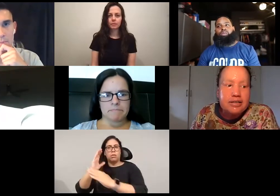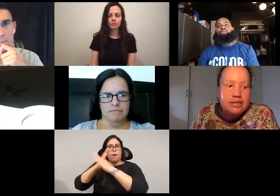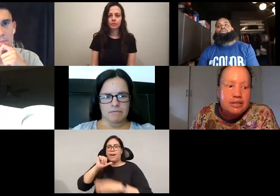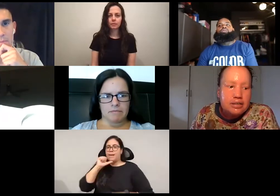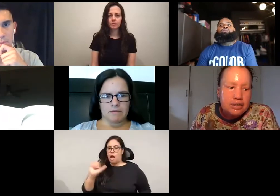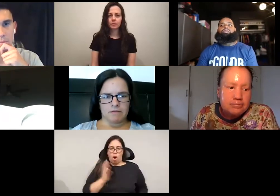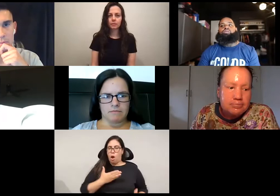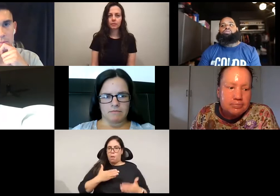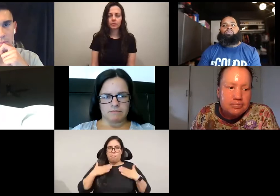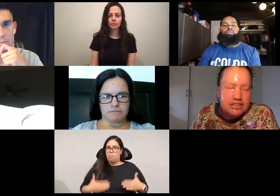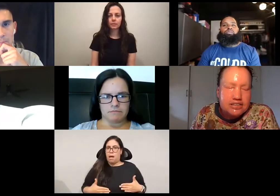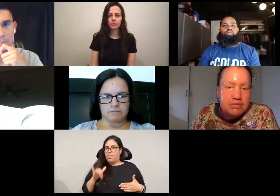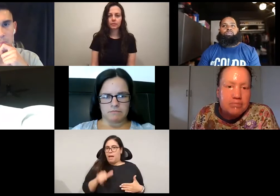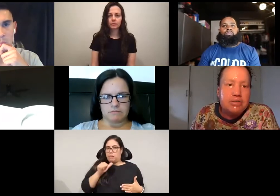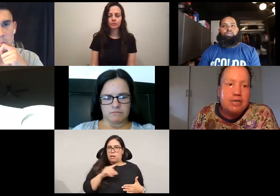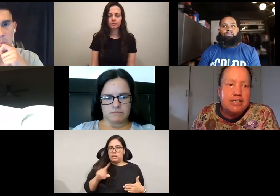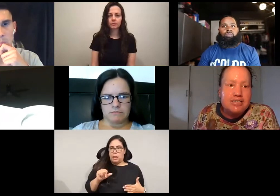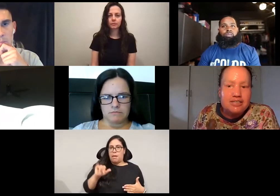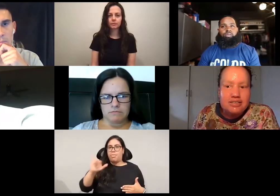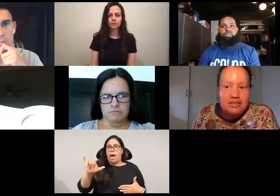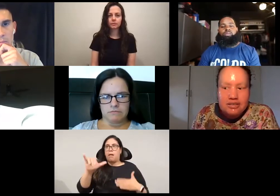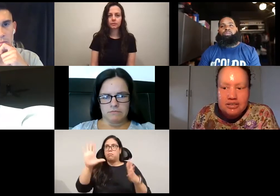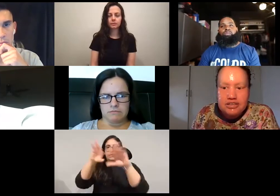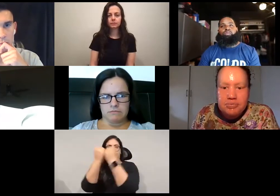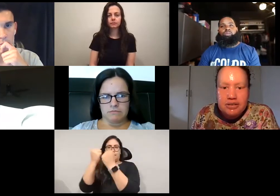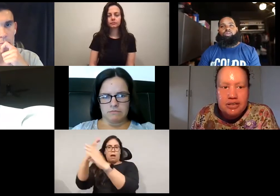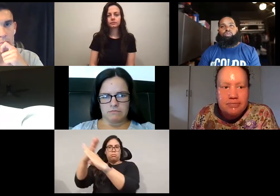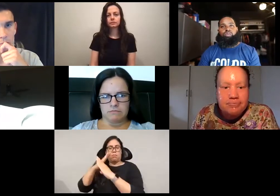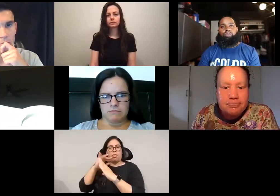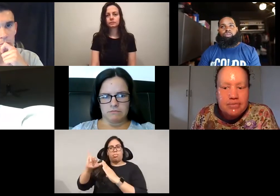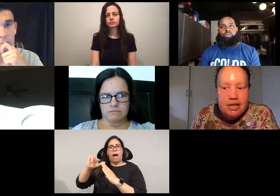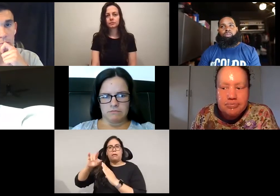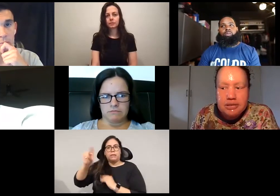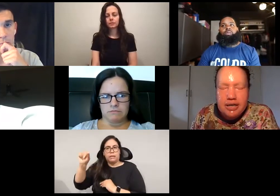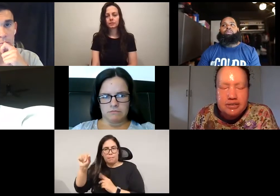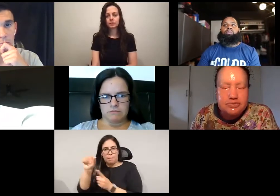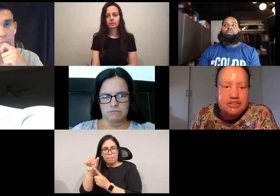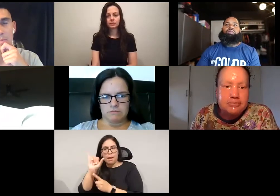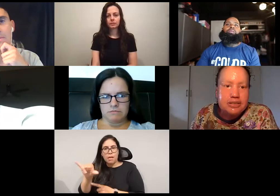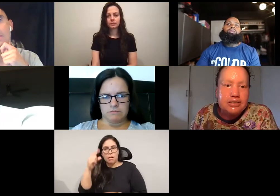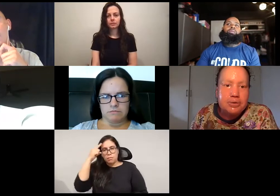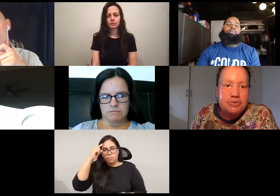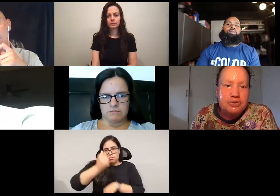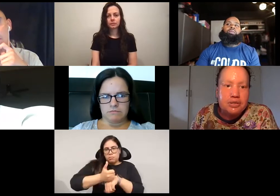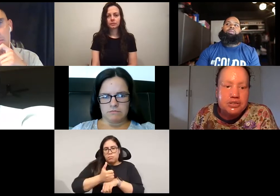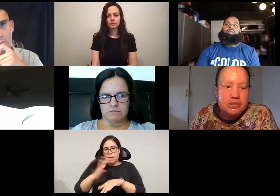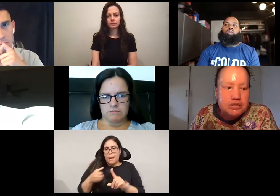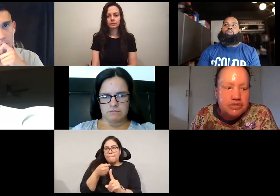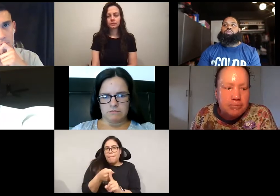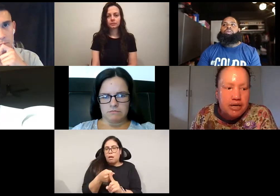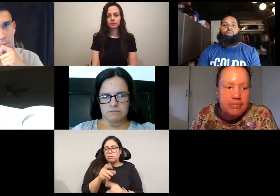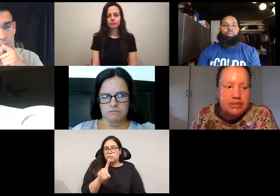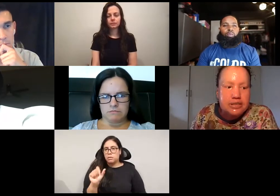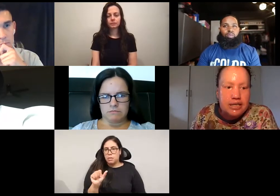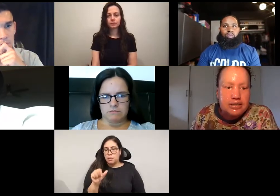like that statement minimizes disability, the impact of disability, both in terms of